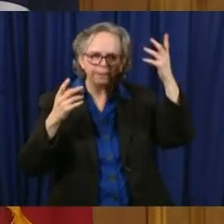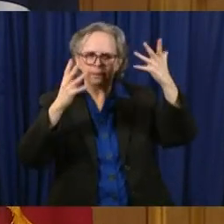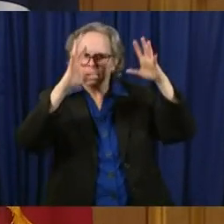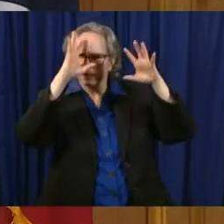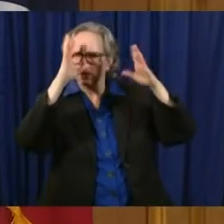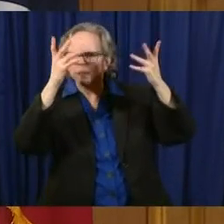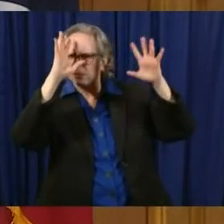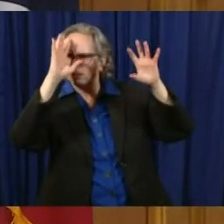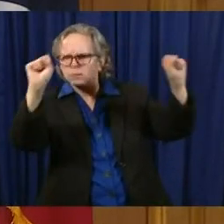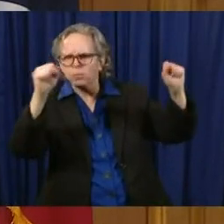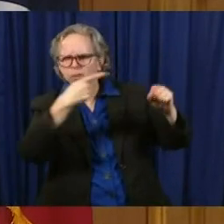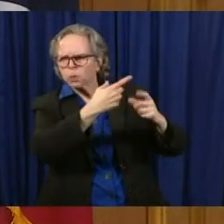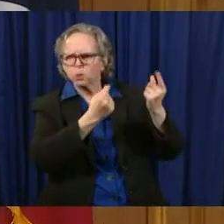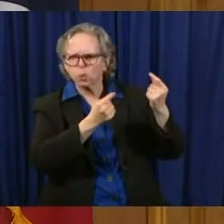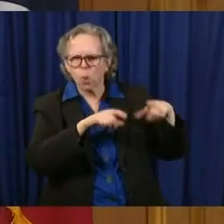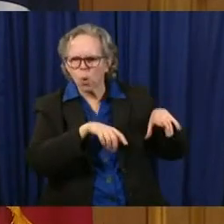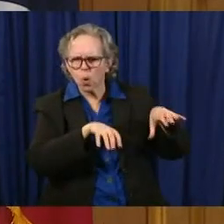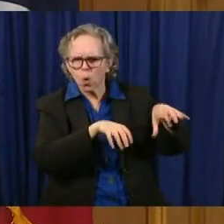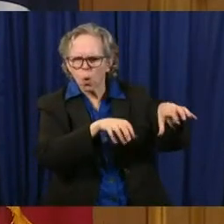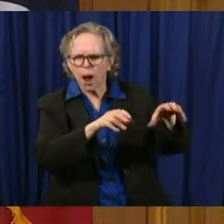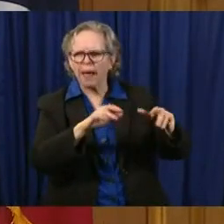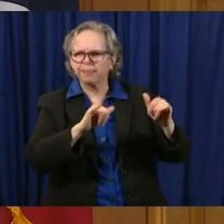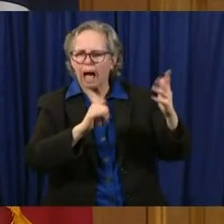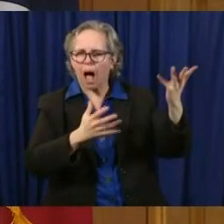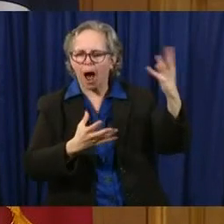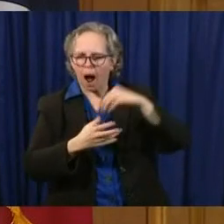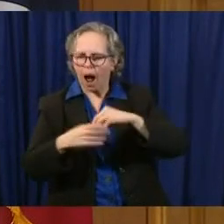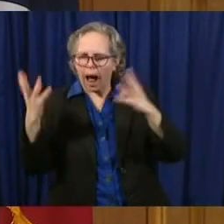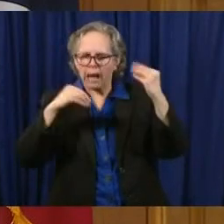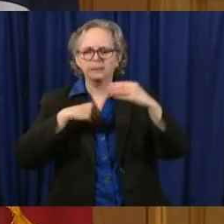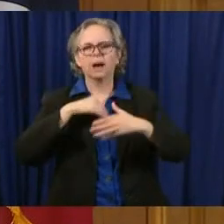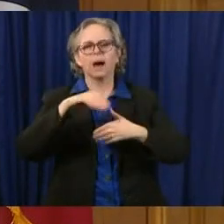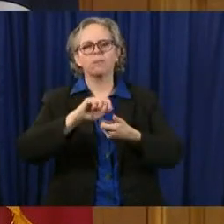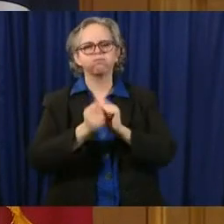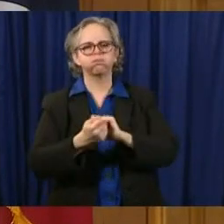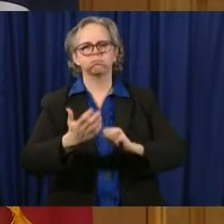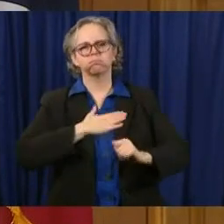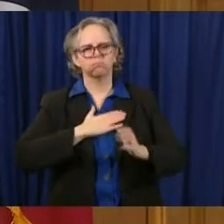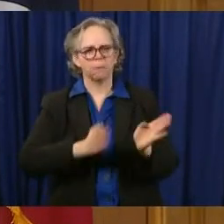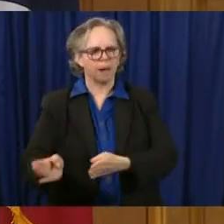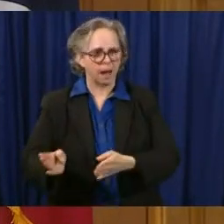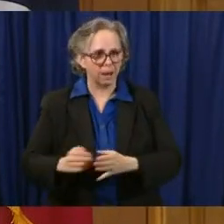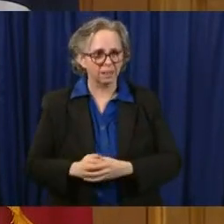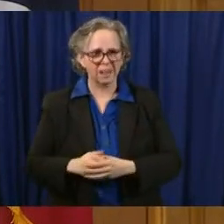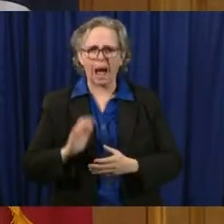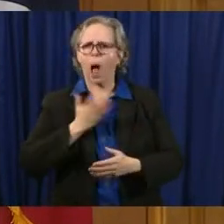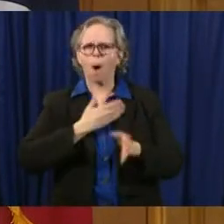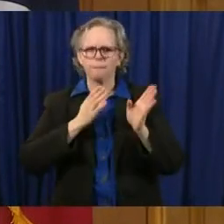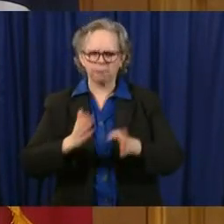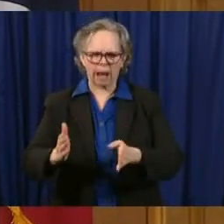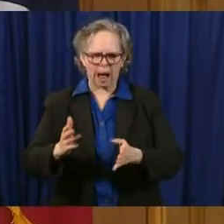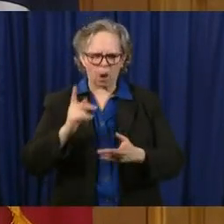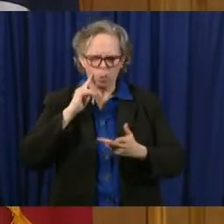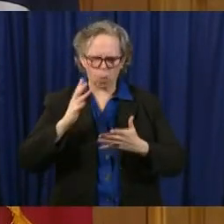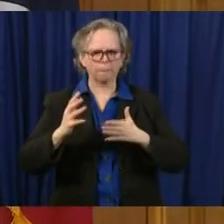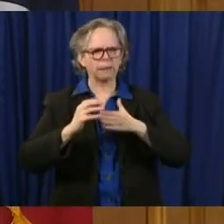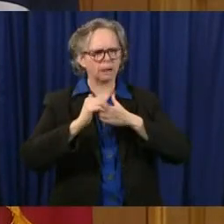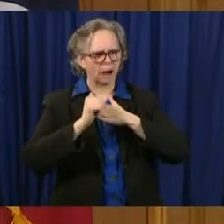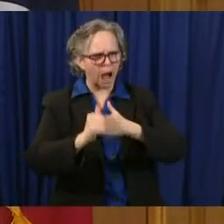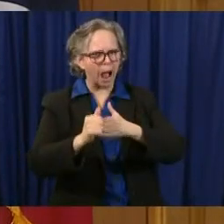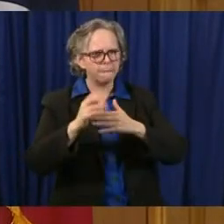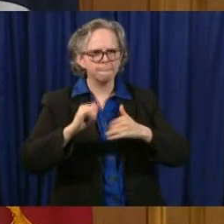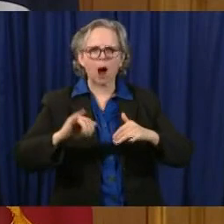a process. And I think the plan that, you know, we will come up with will be guided by all the information that we can